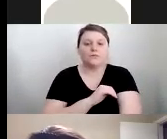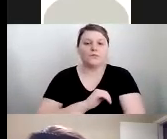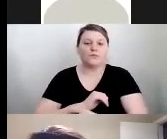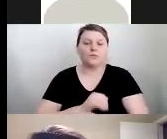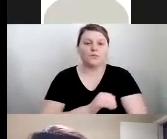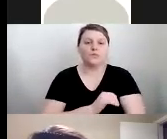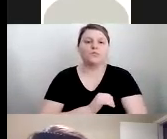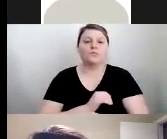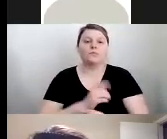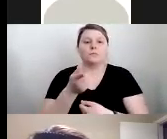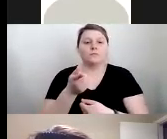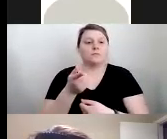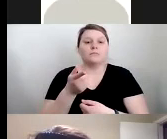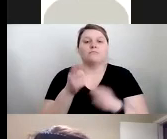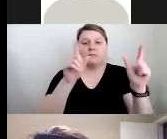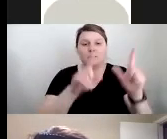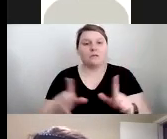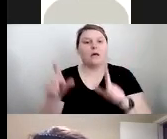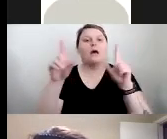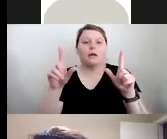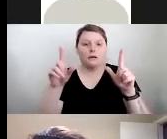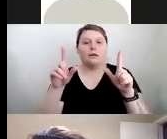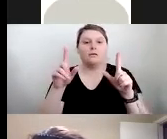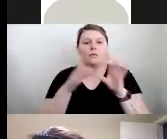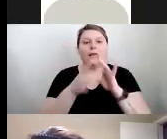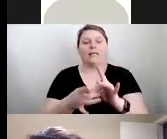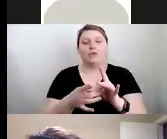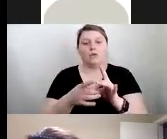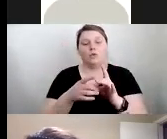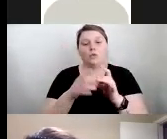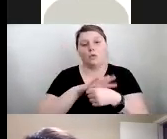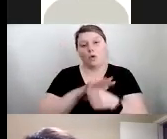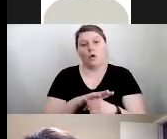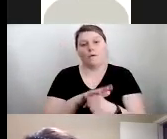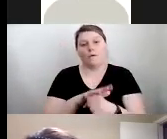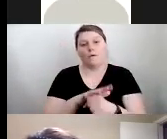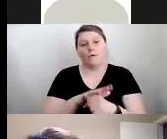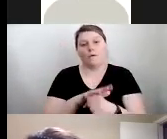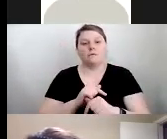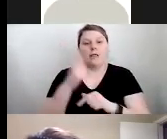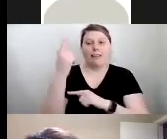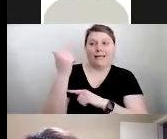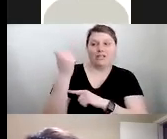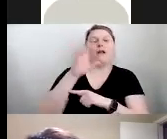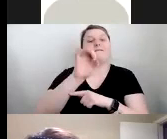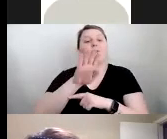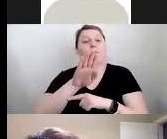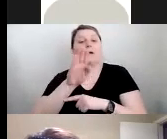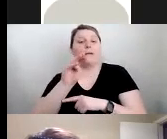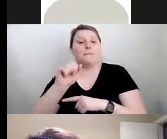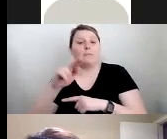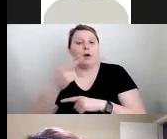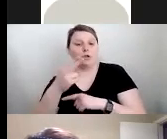And so here's just a slide of the COVID response back in February and March of 2020.